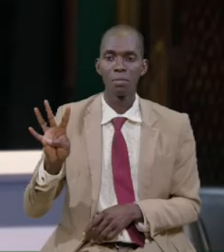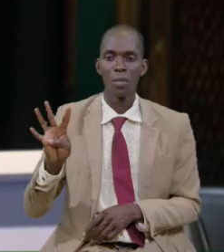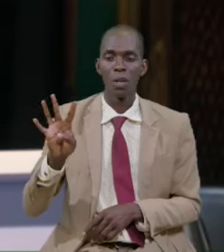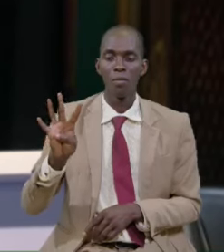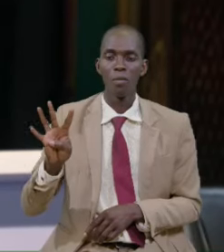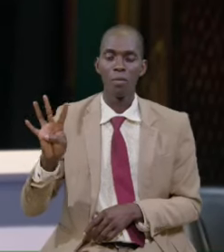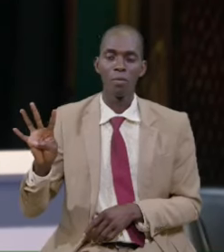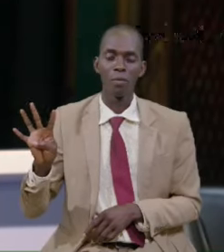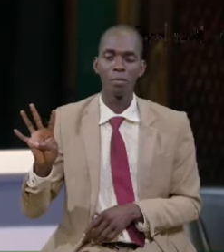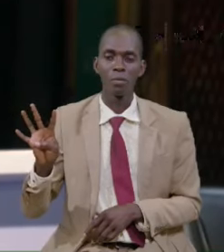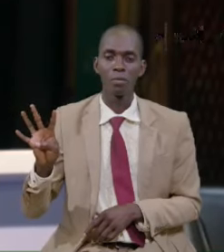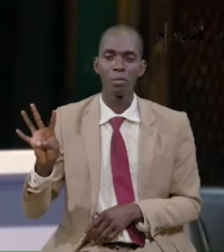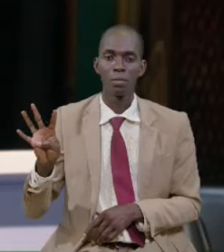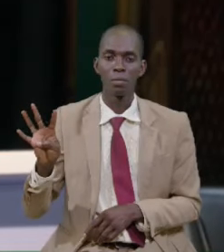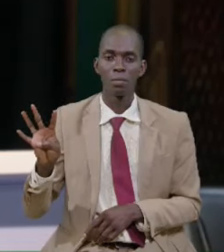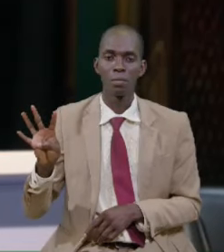44